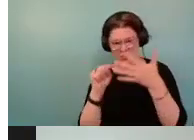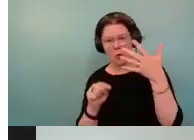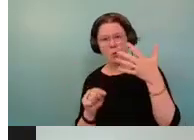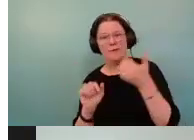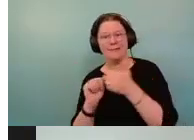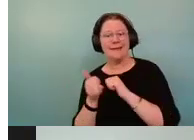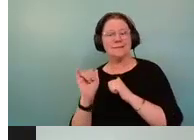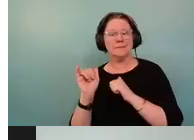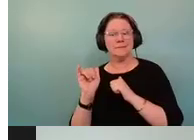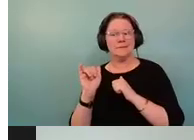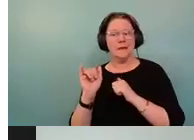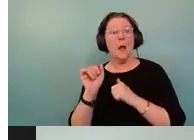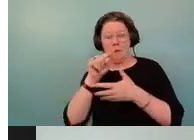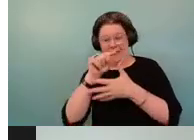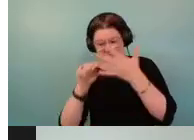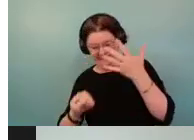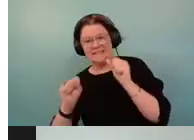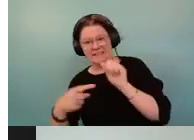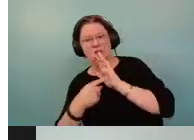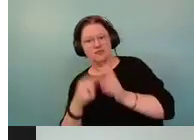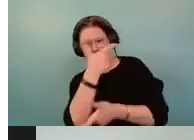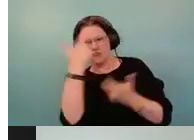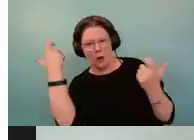they're communicating their trauma. Now, it's not